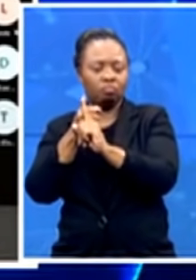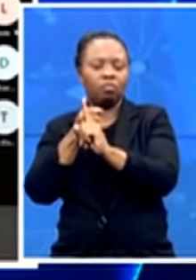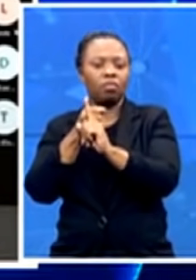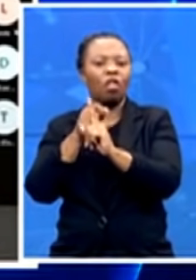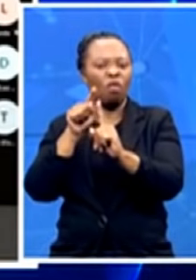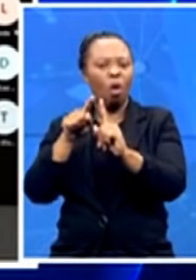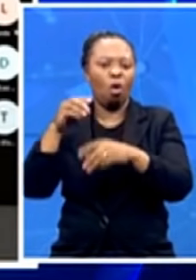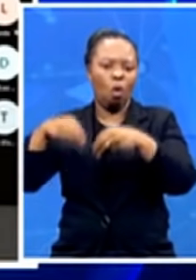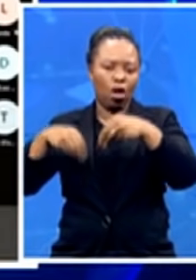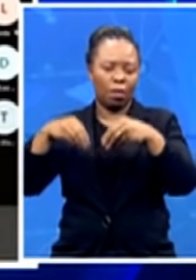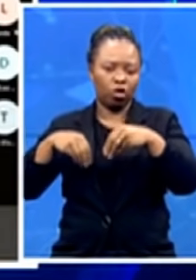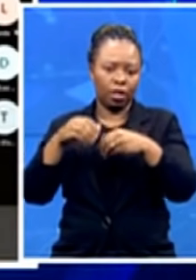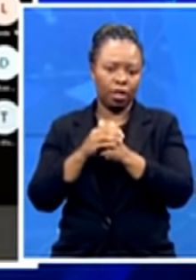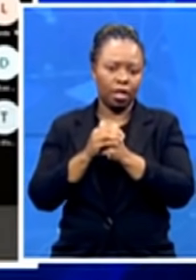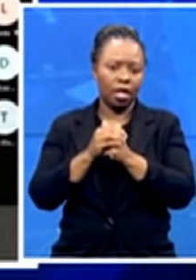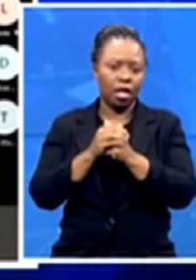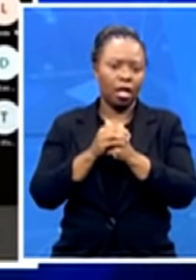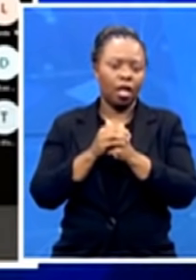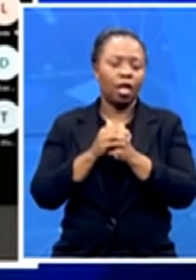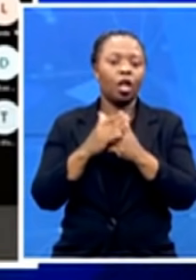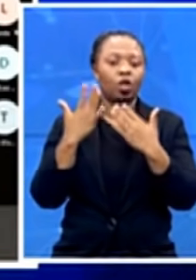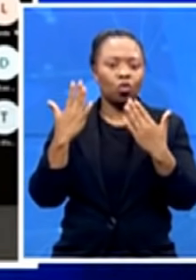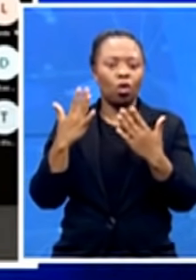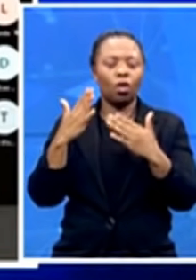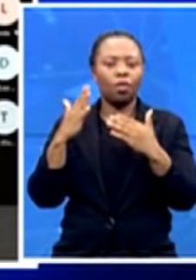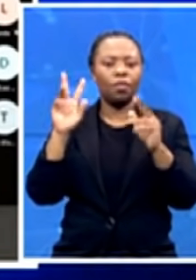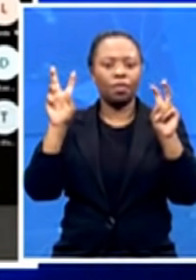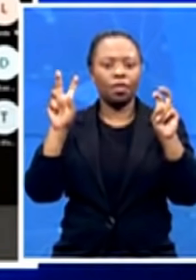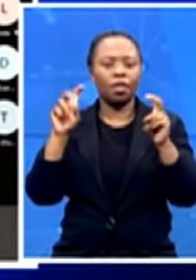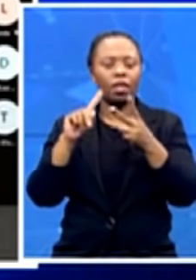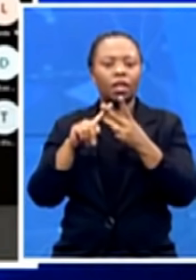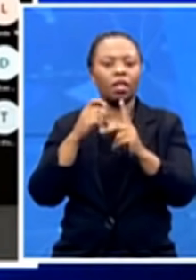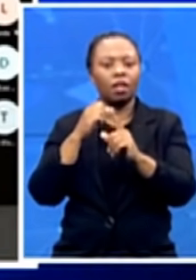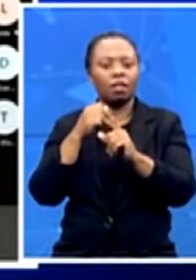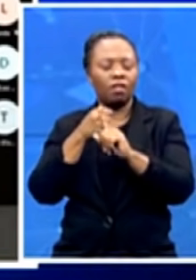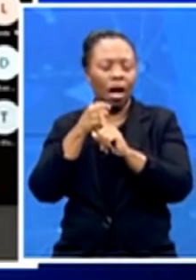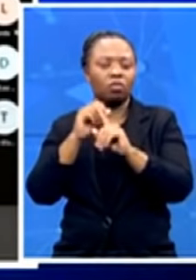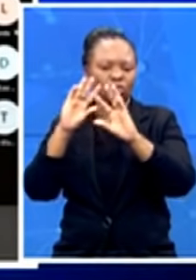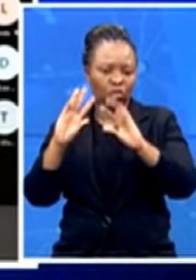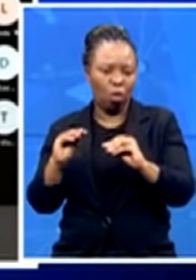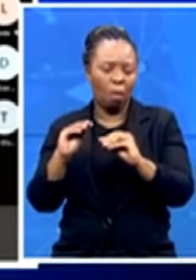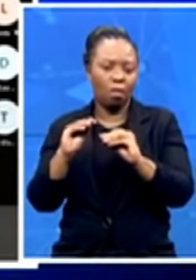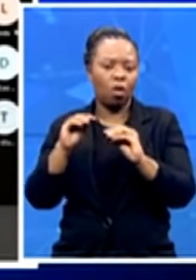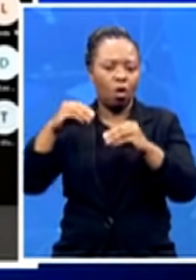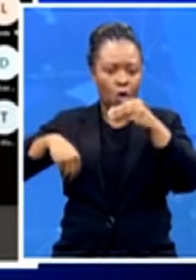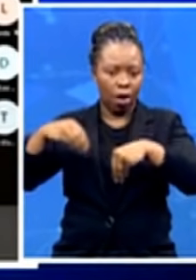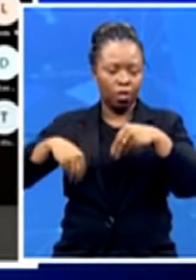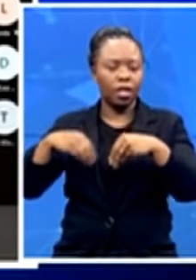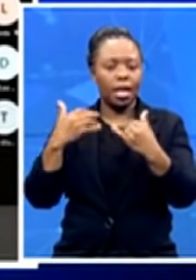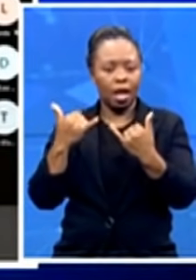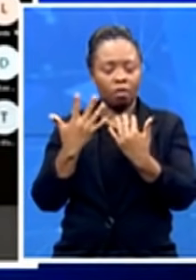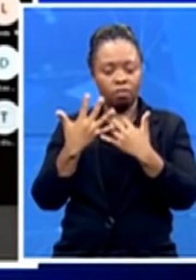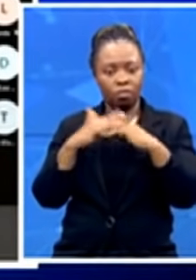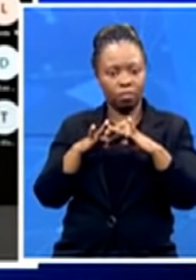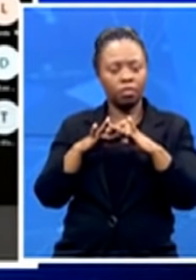distinguished between the following categories of members for the purposes of implementing the resolutions. And these were